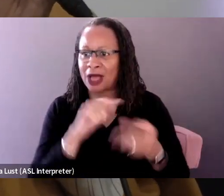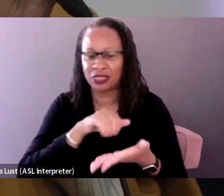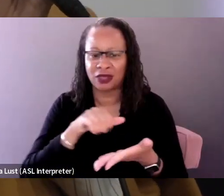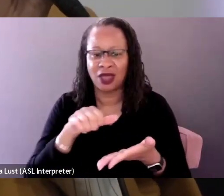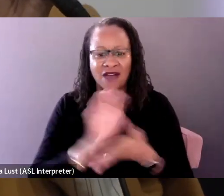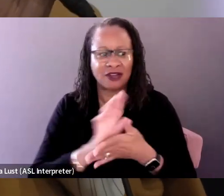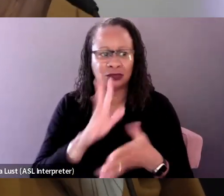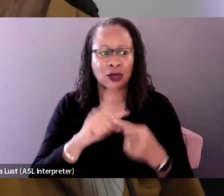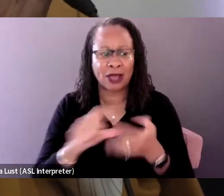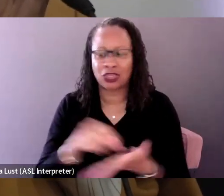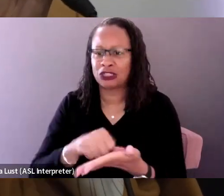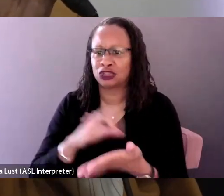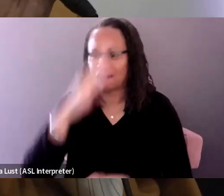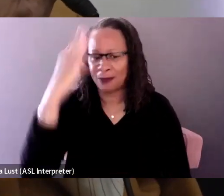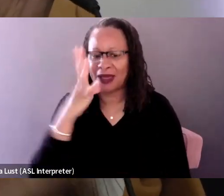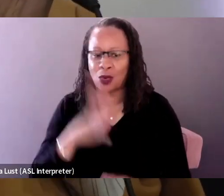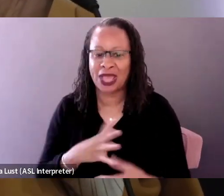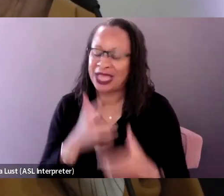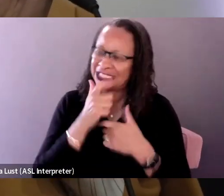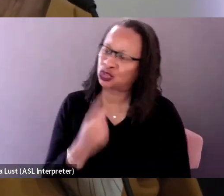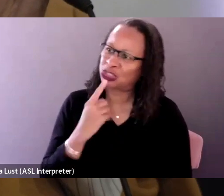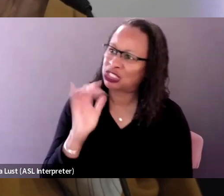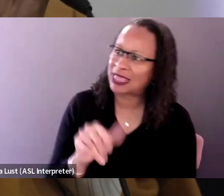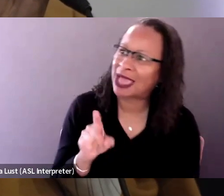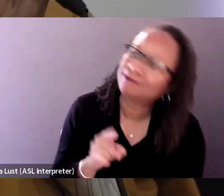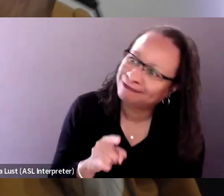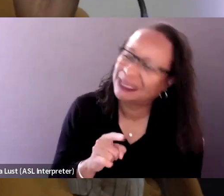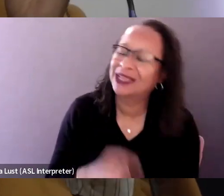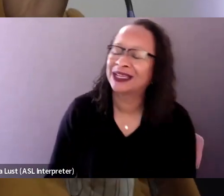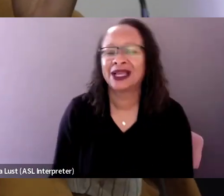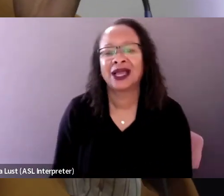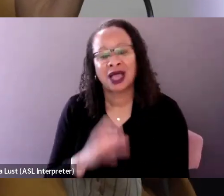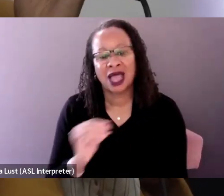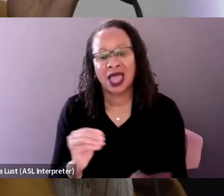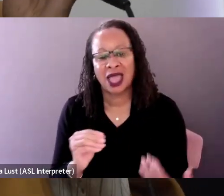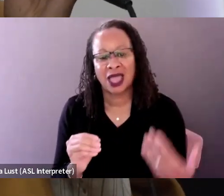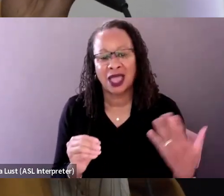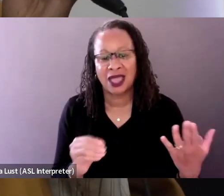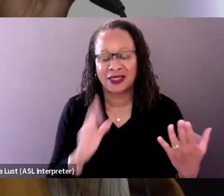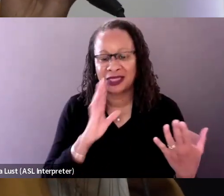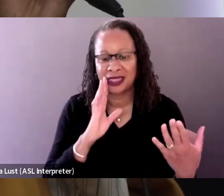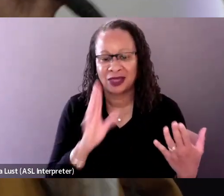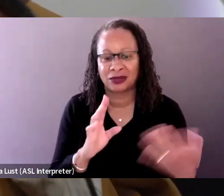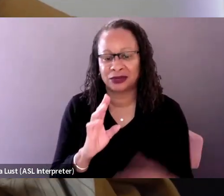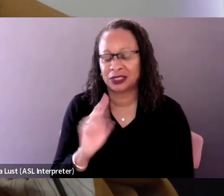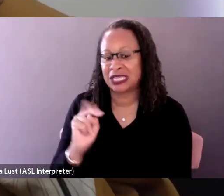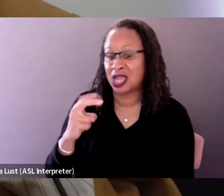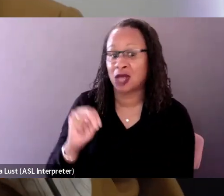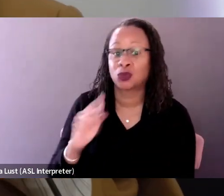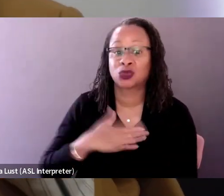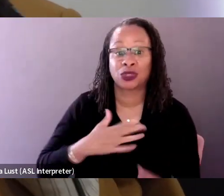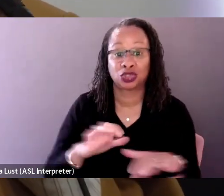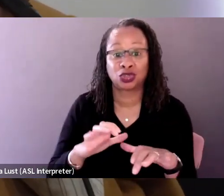really interesting that you would say that. And Neon was willing to do a co-production with Getty, who had entered the picture before